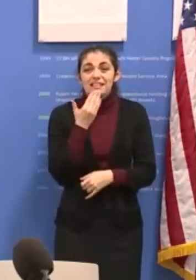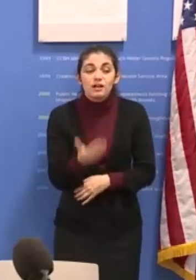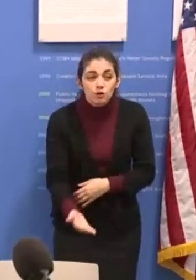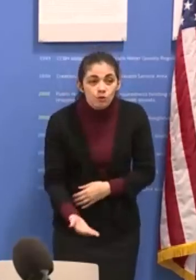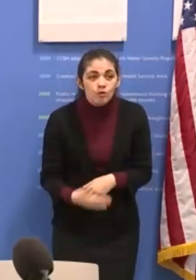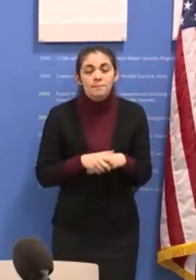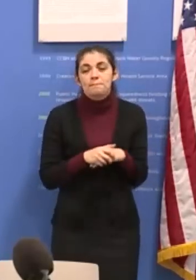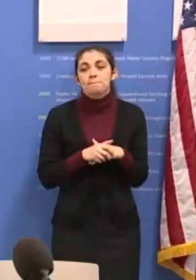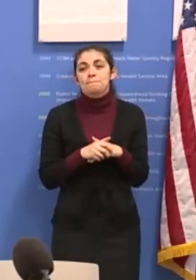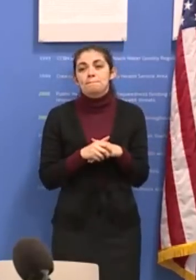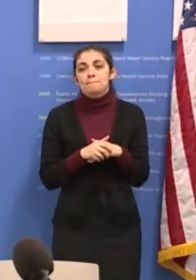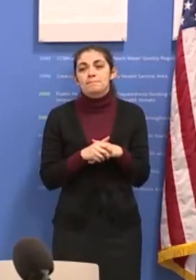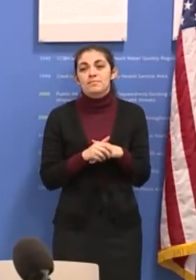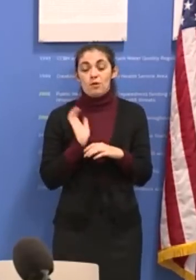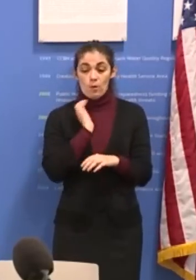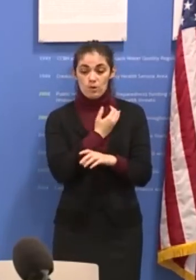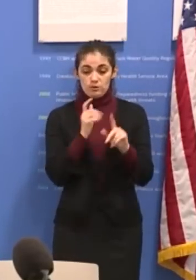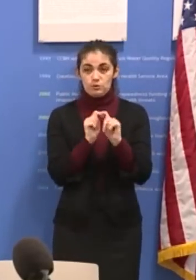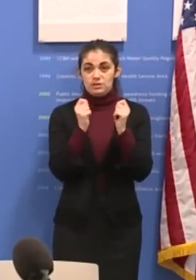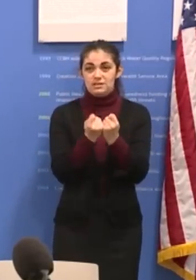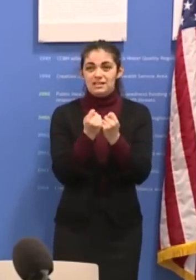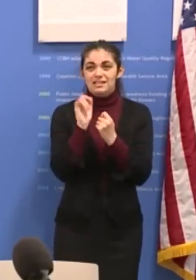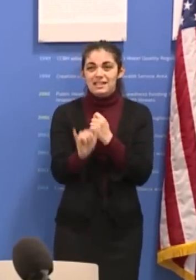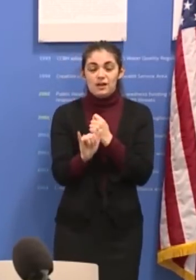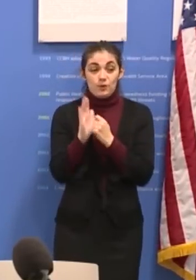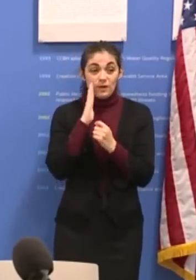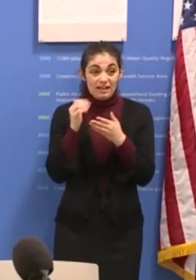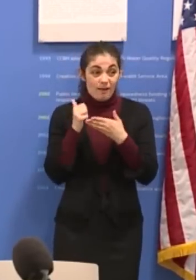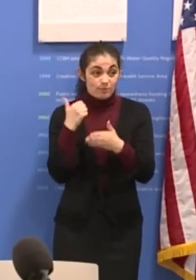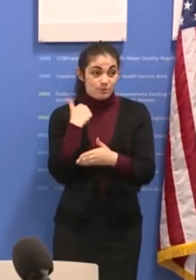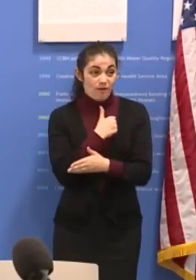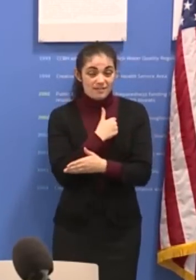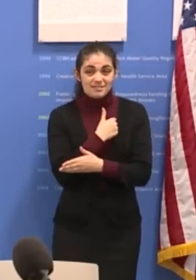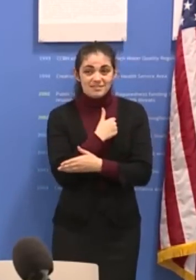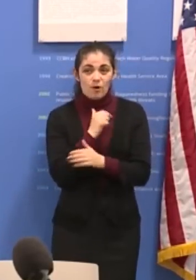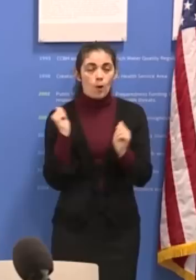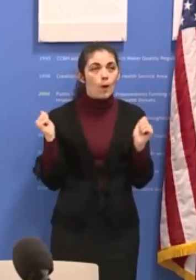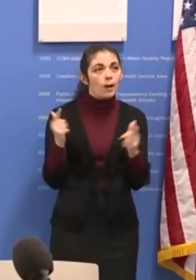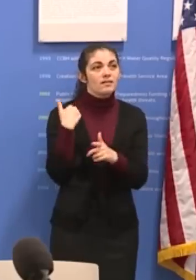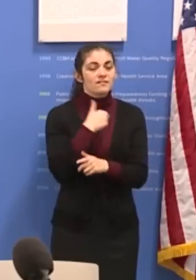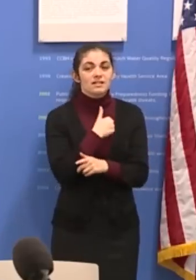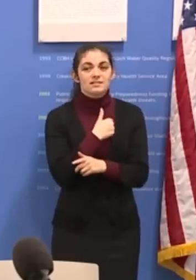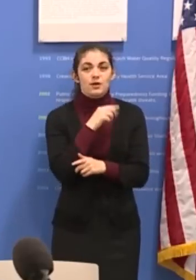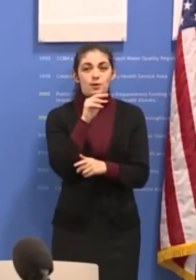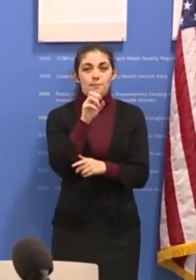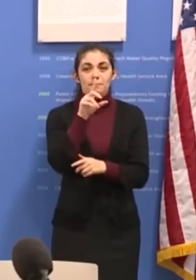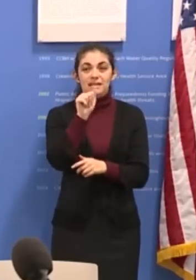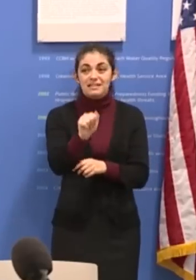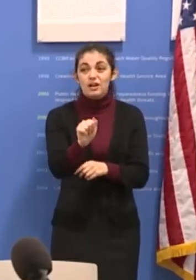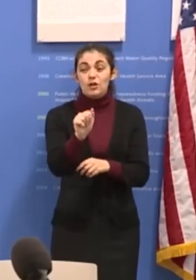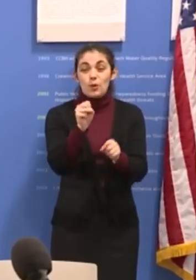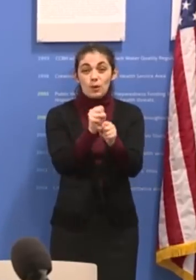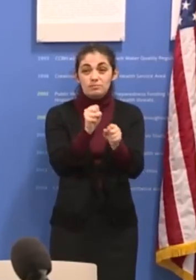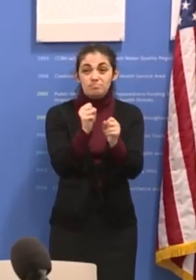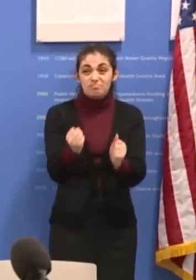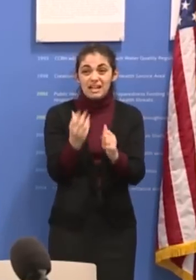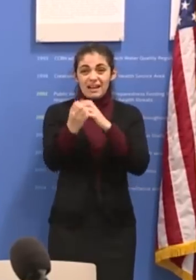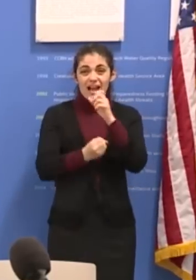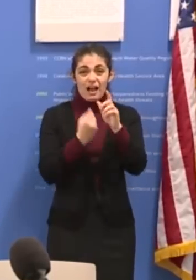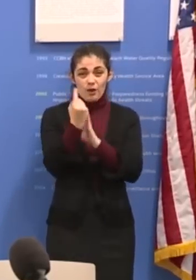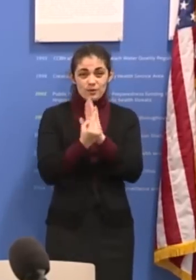you. Our team, those are the things that keep our team going. All of us, including our media partners, are working long hours, and